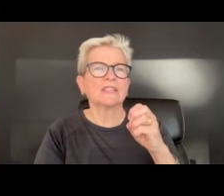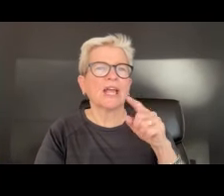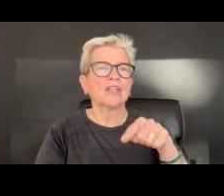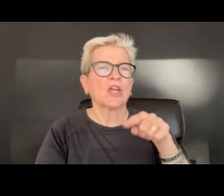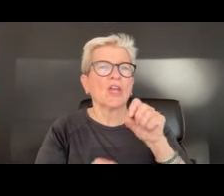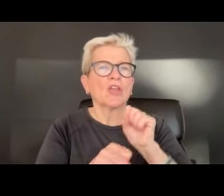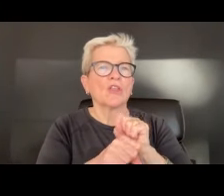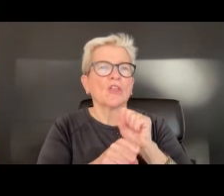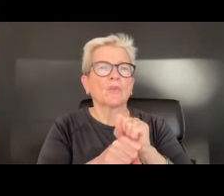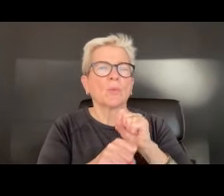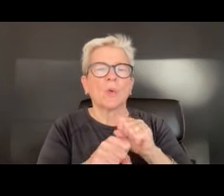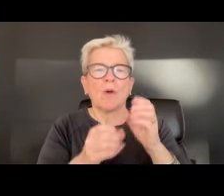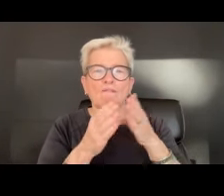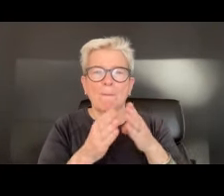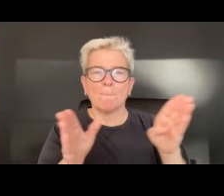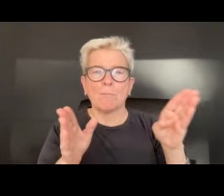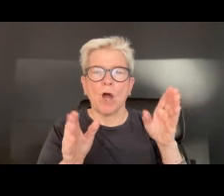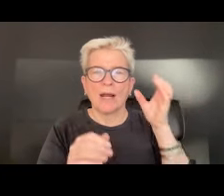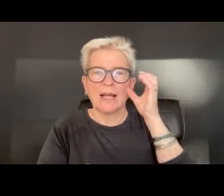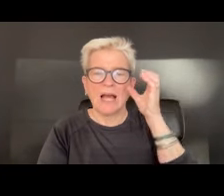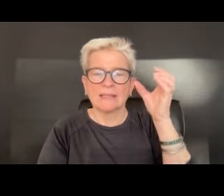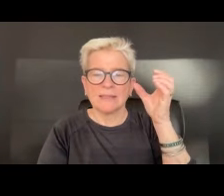this broad concept